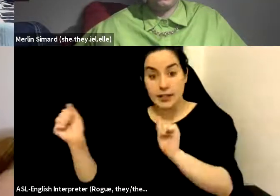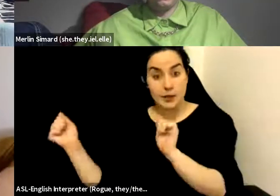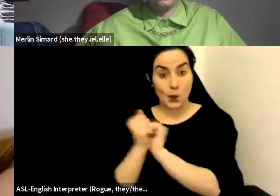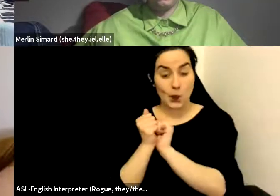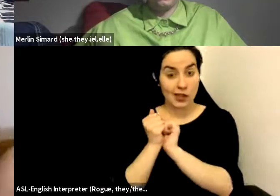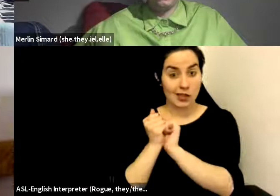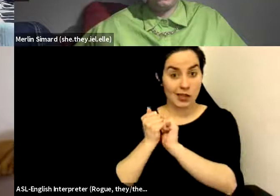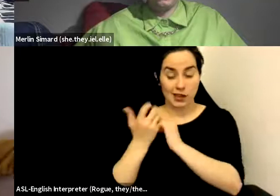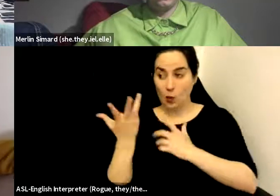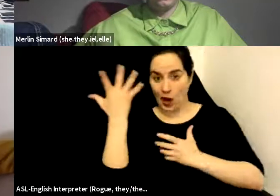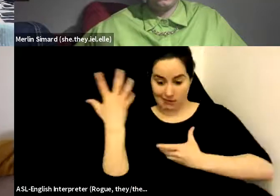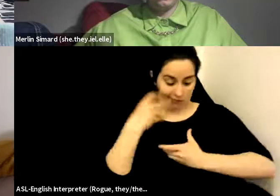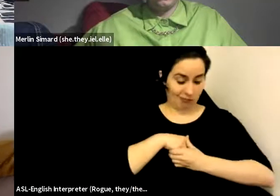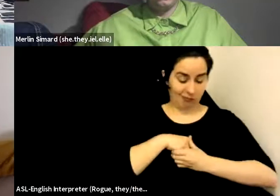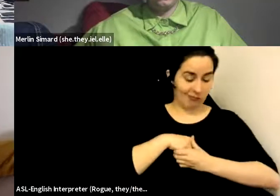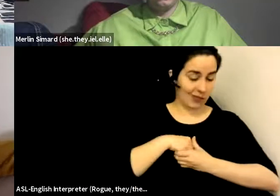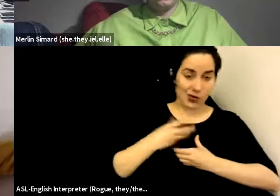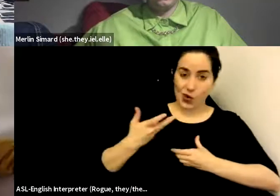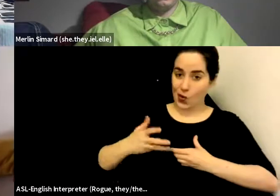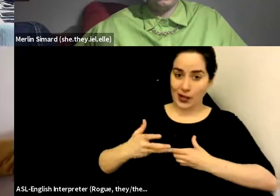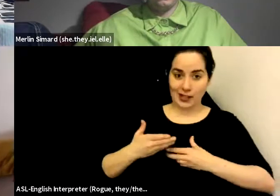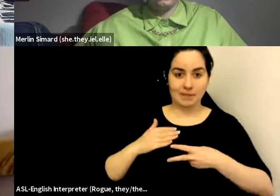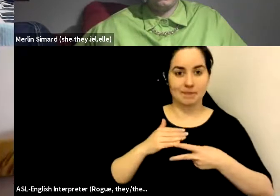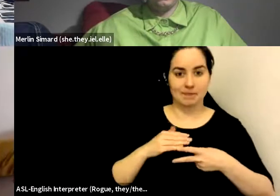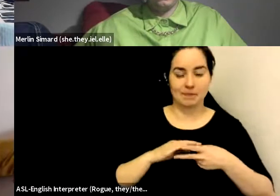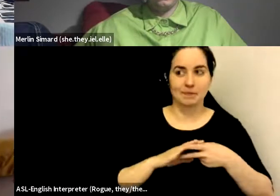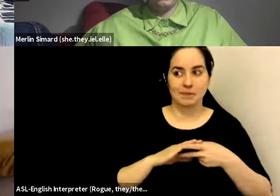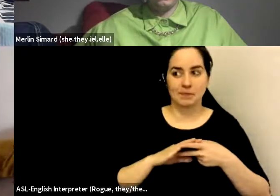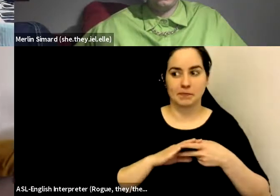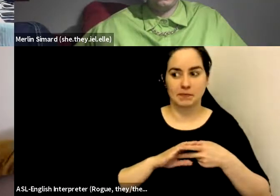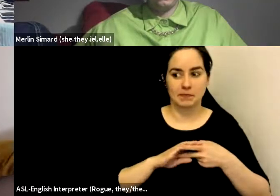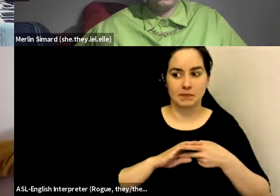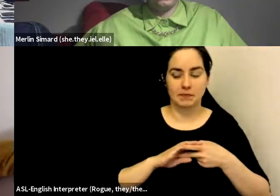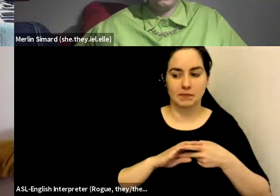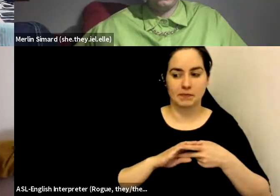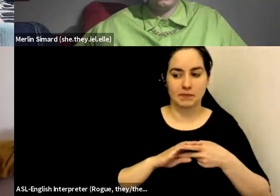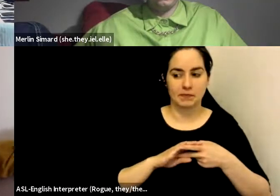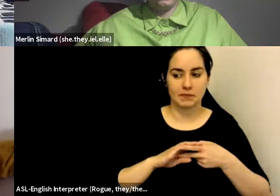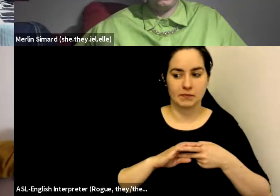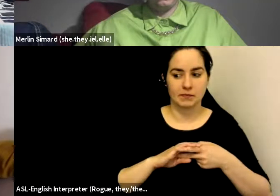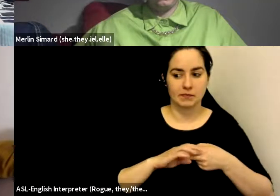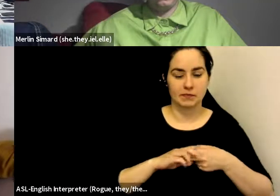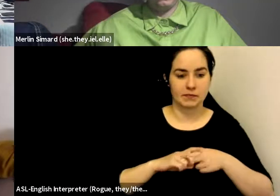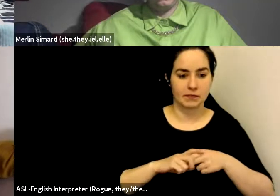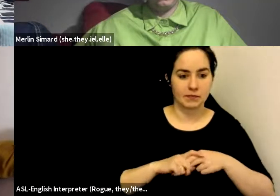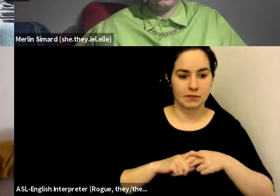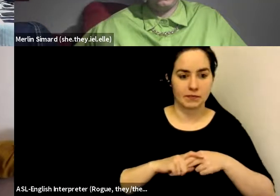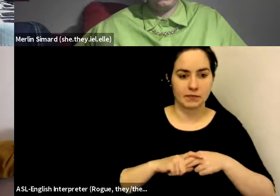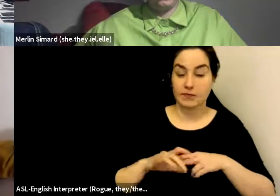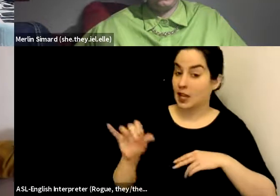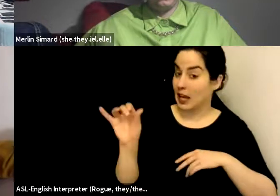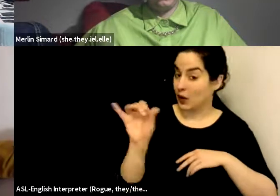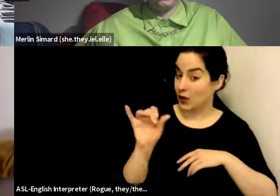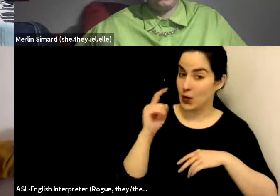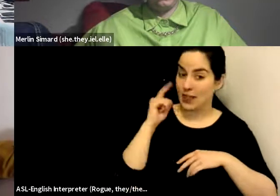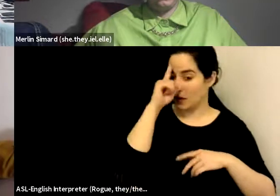exists inside of our body? And I also think about how much the land has healed in this time where humans have been